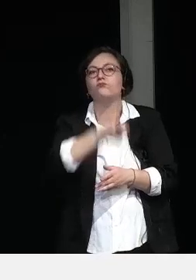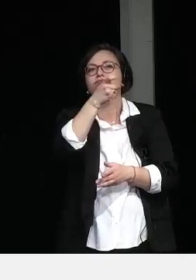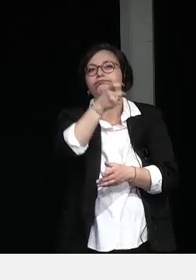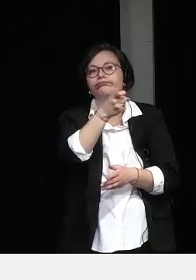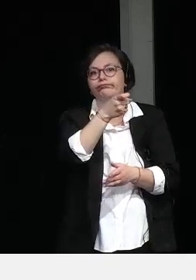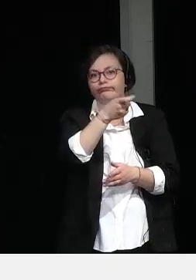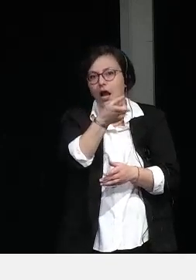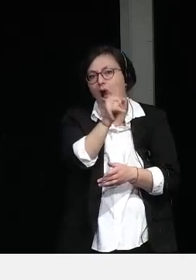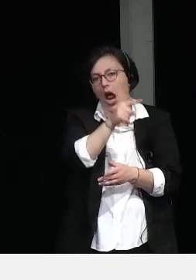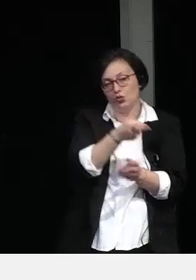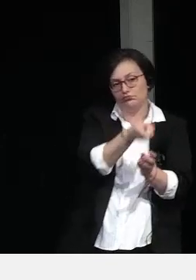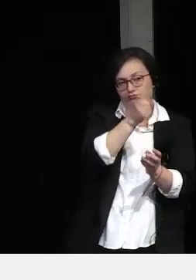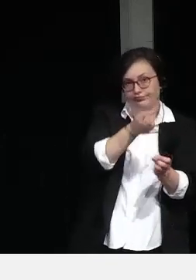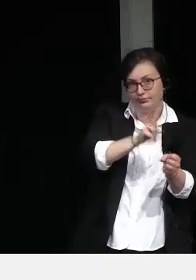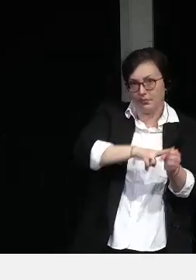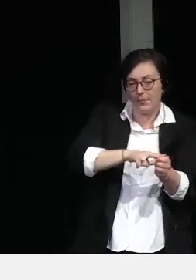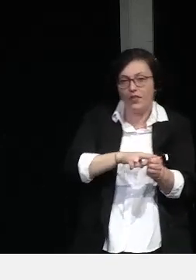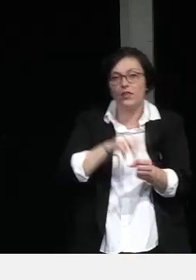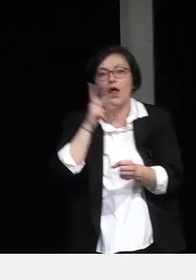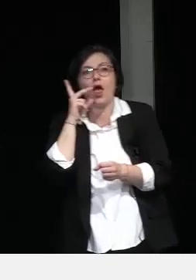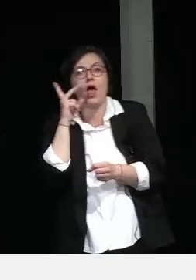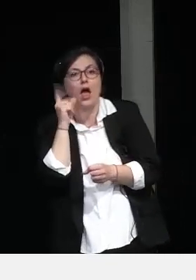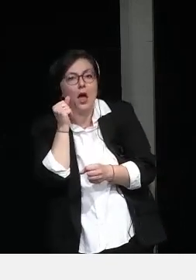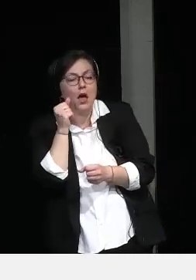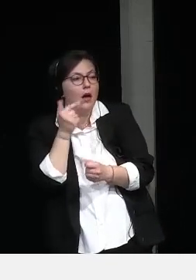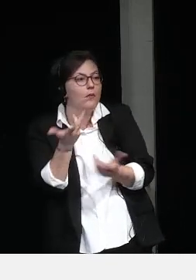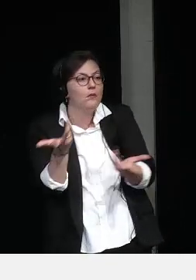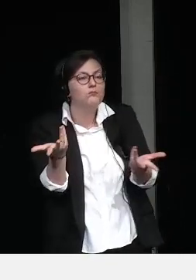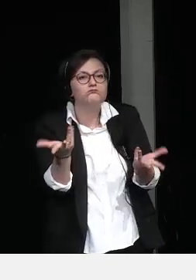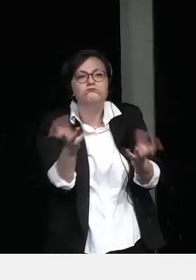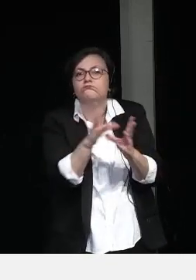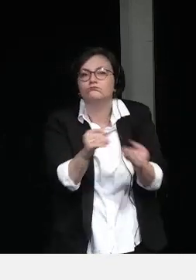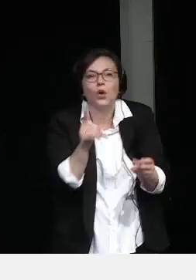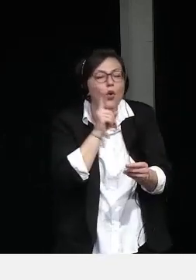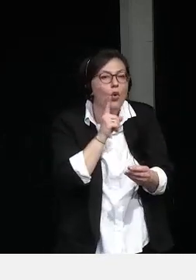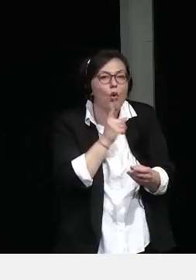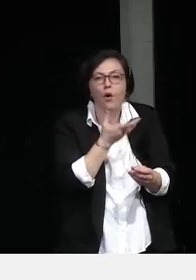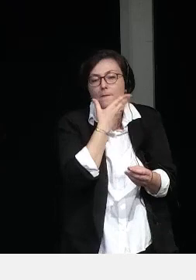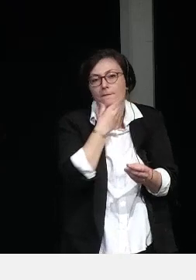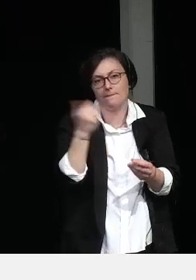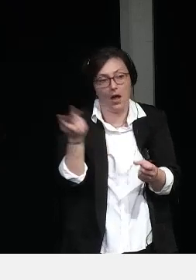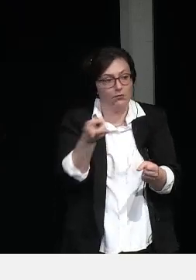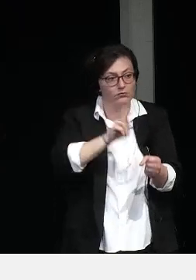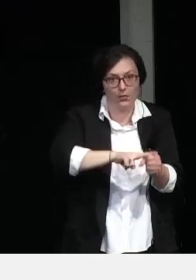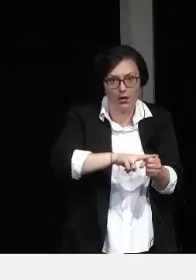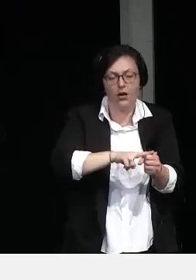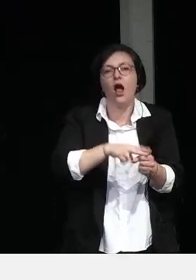away. It takes time, and it's never just a matter of forgiveness.